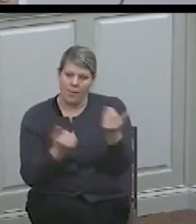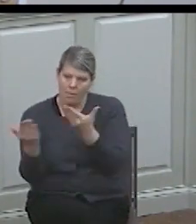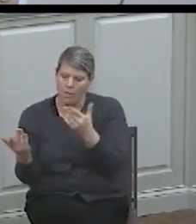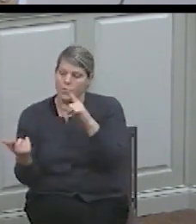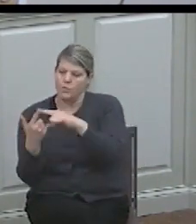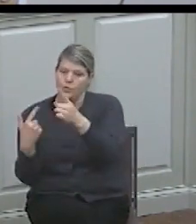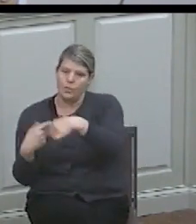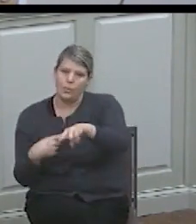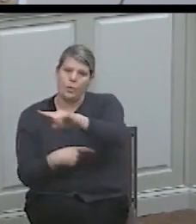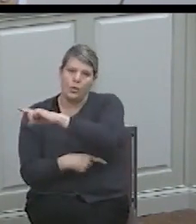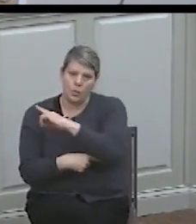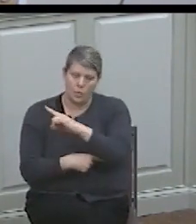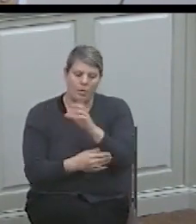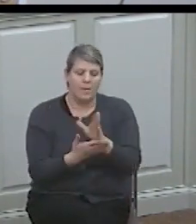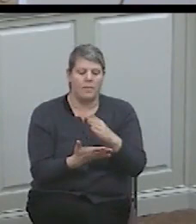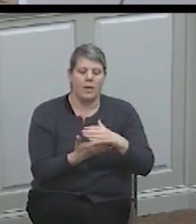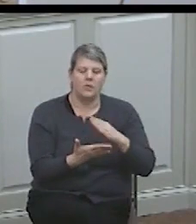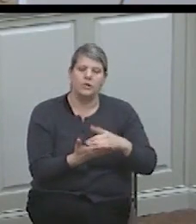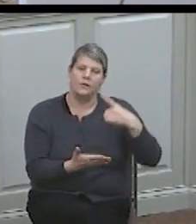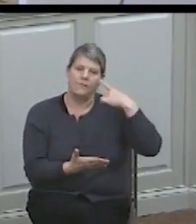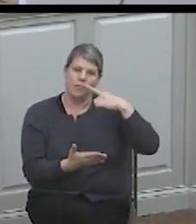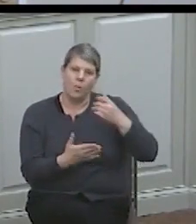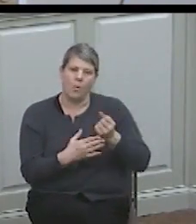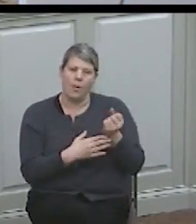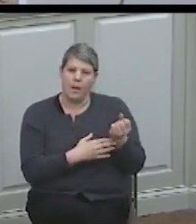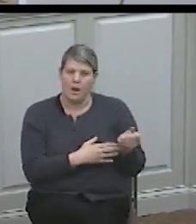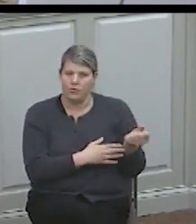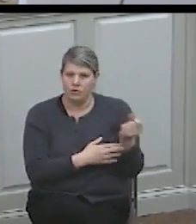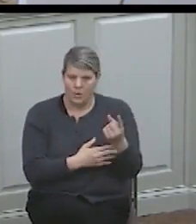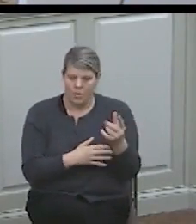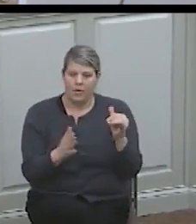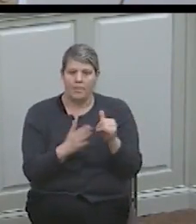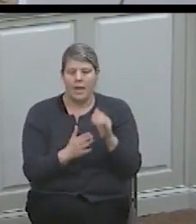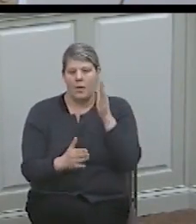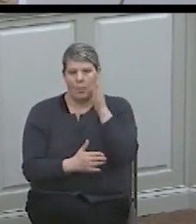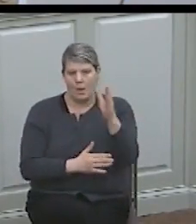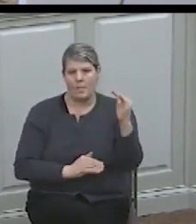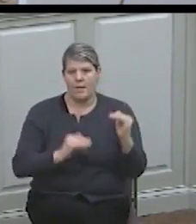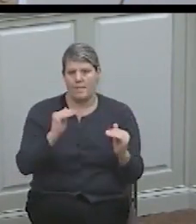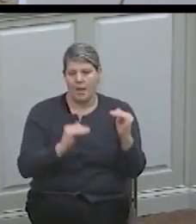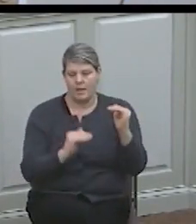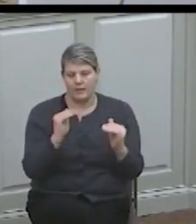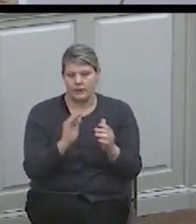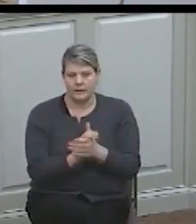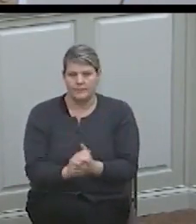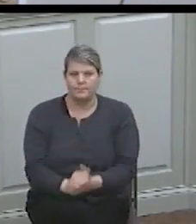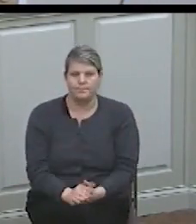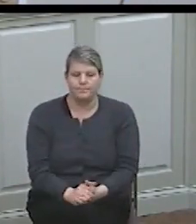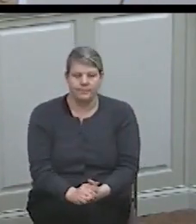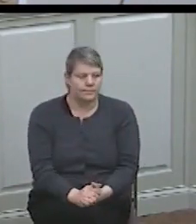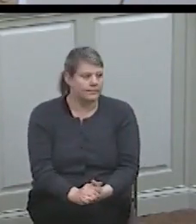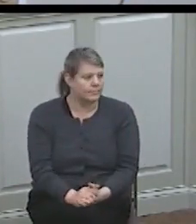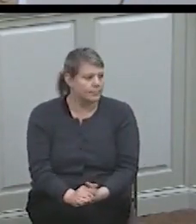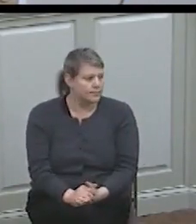state law, a budget for the next fiscal year, which is balanced in terms of revenue and expenditure.